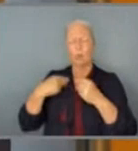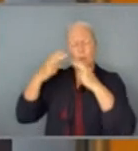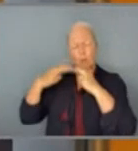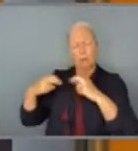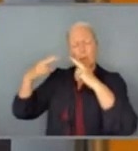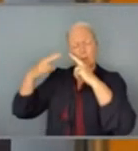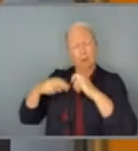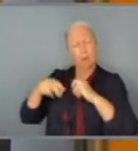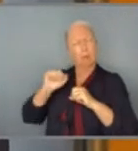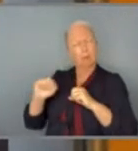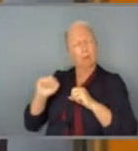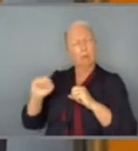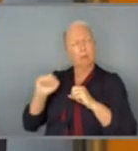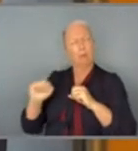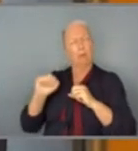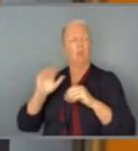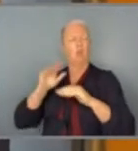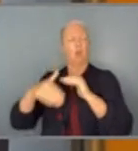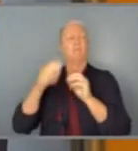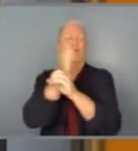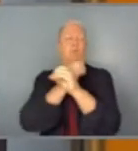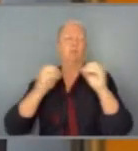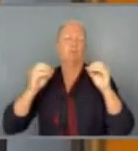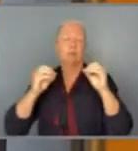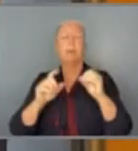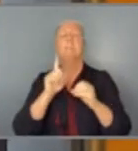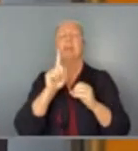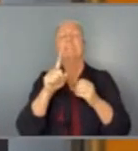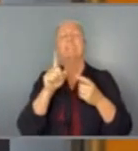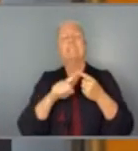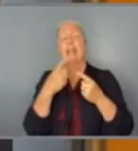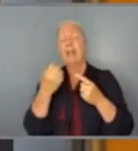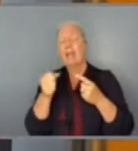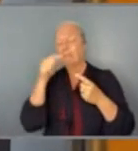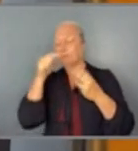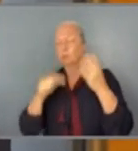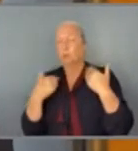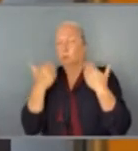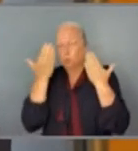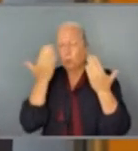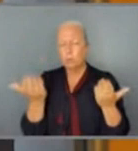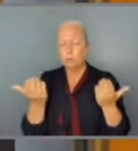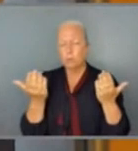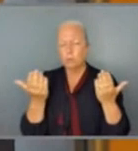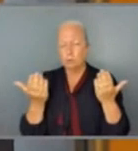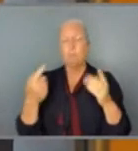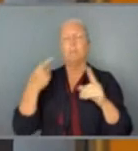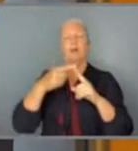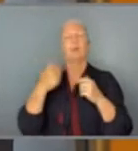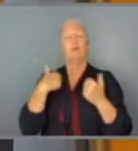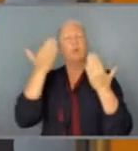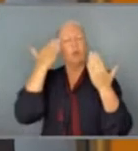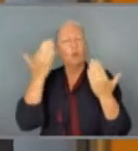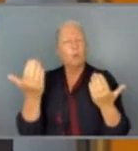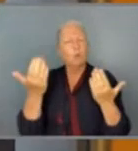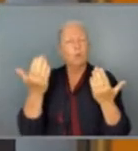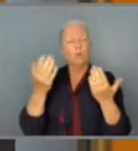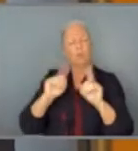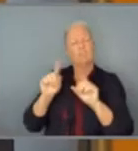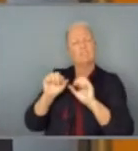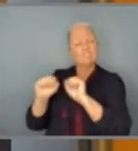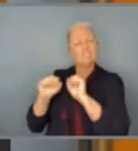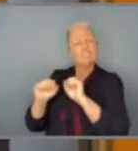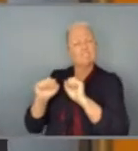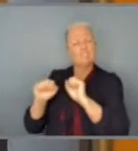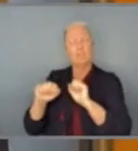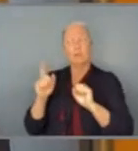about Omicron. But there's still some things we don't know about it, and we also don't know about how that is progressing in